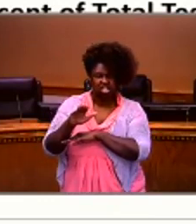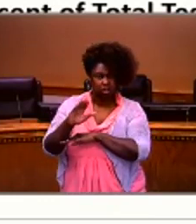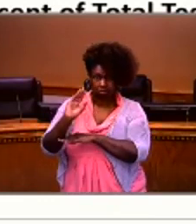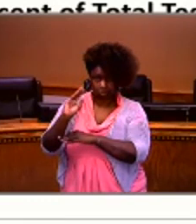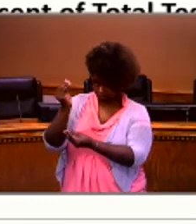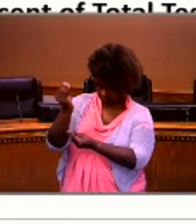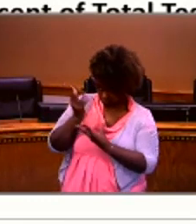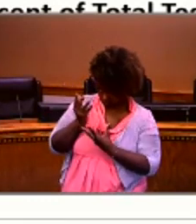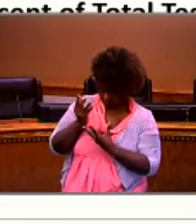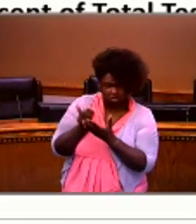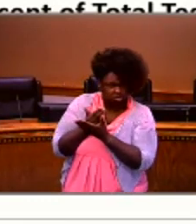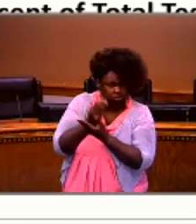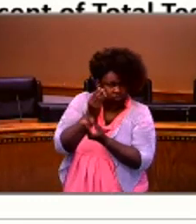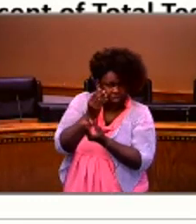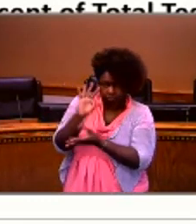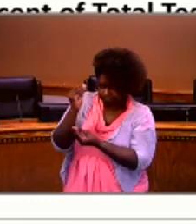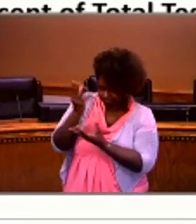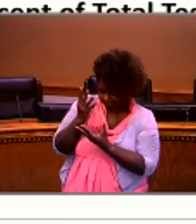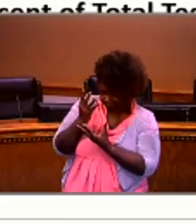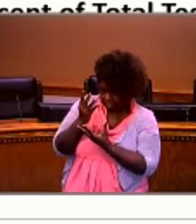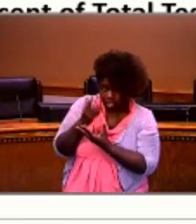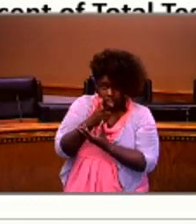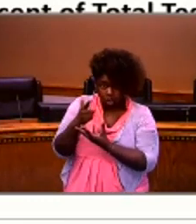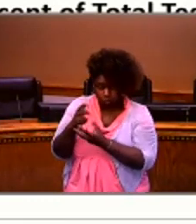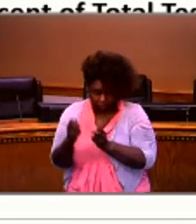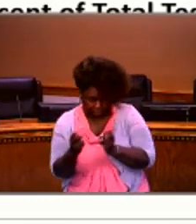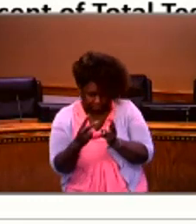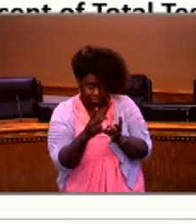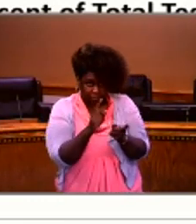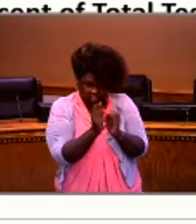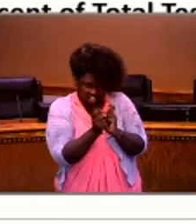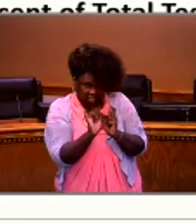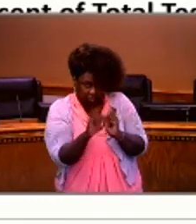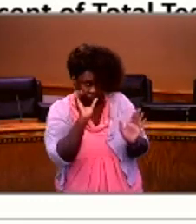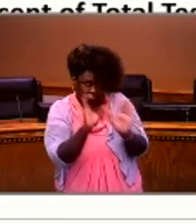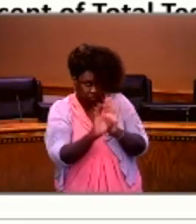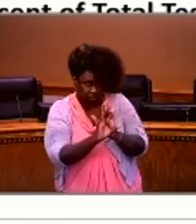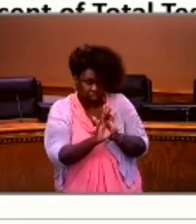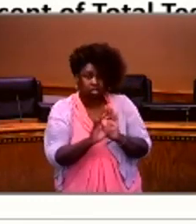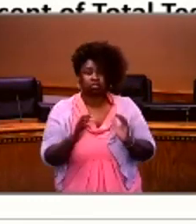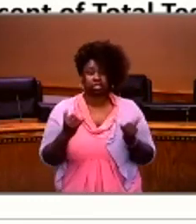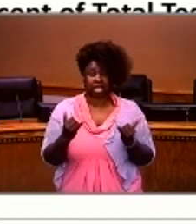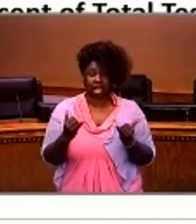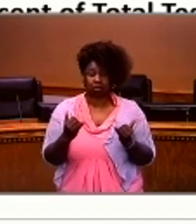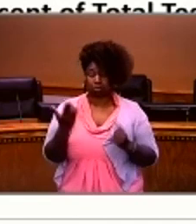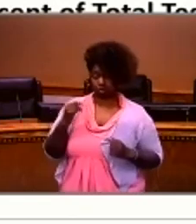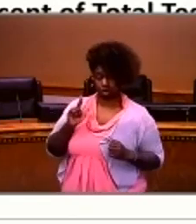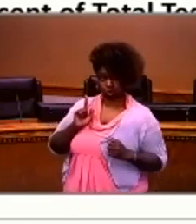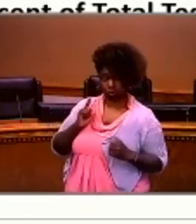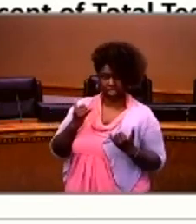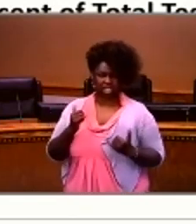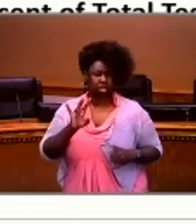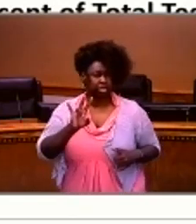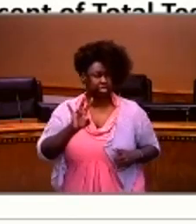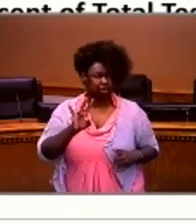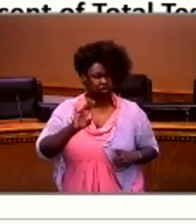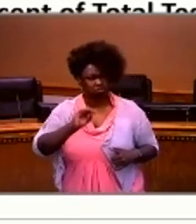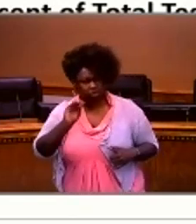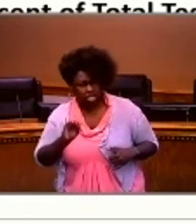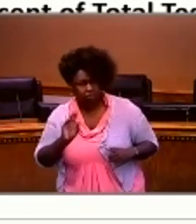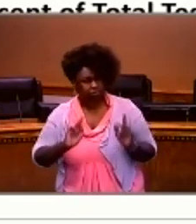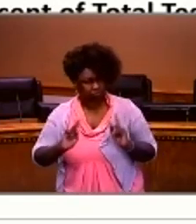to create this graph. We were at 7% and change in our percentage of testing positive. So